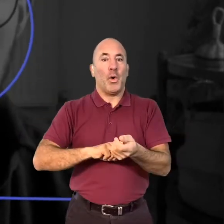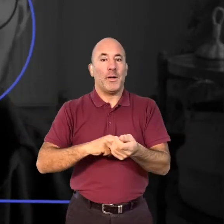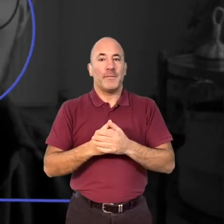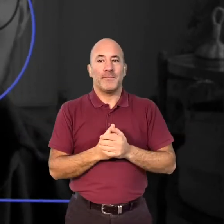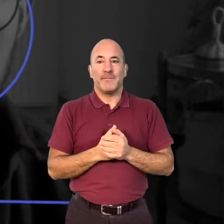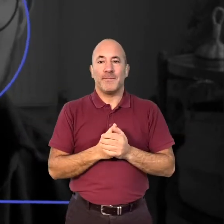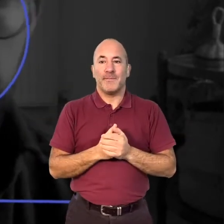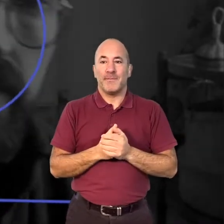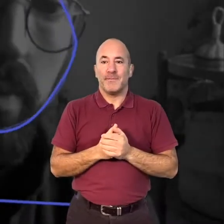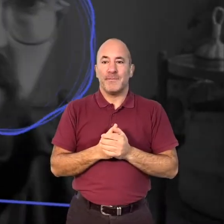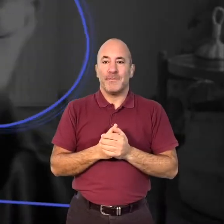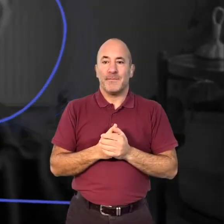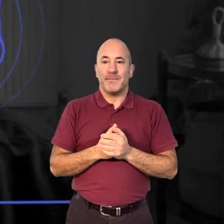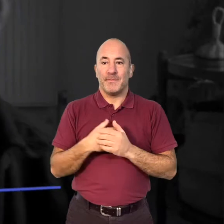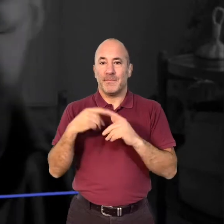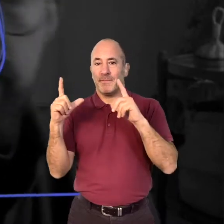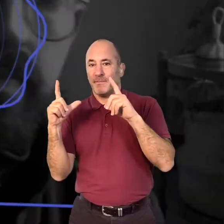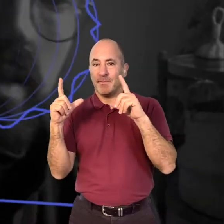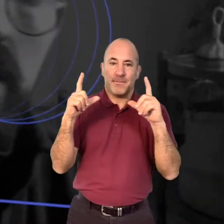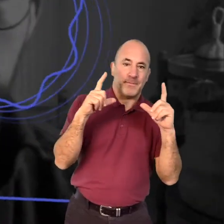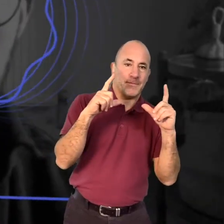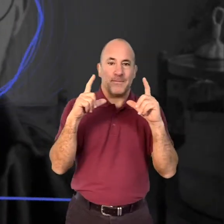chest blue. And when I move my head,